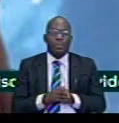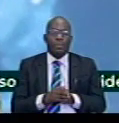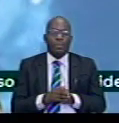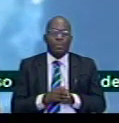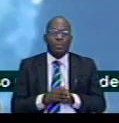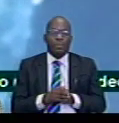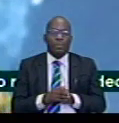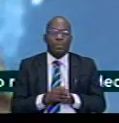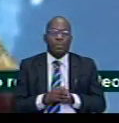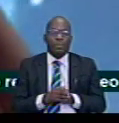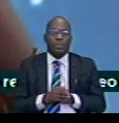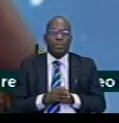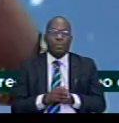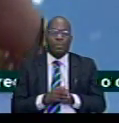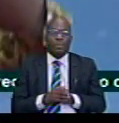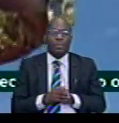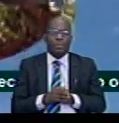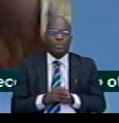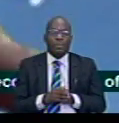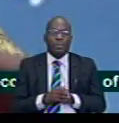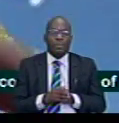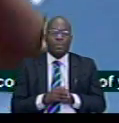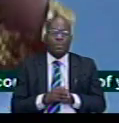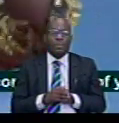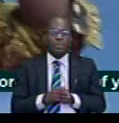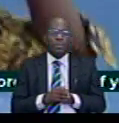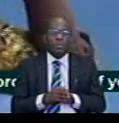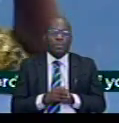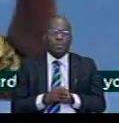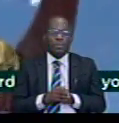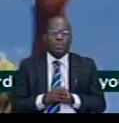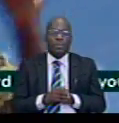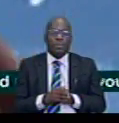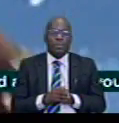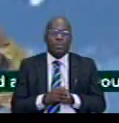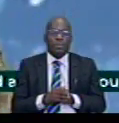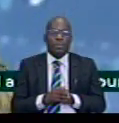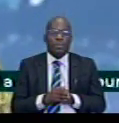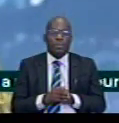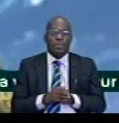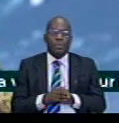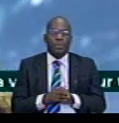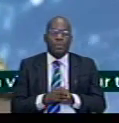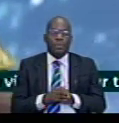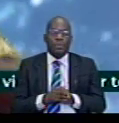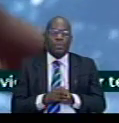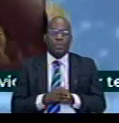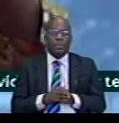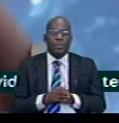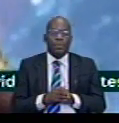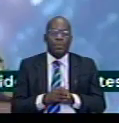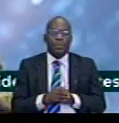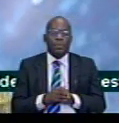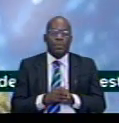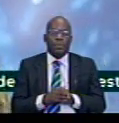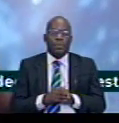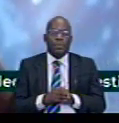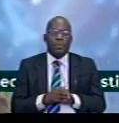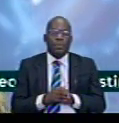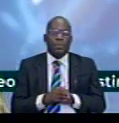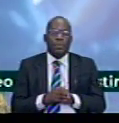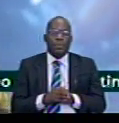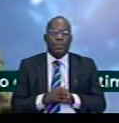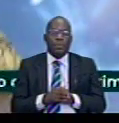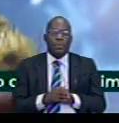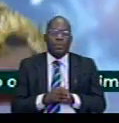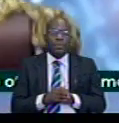ma platique le yora gbeke papa to disike ya dia ncham le dogbeda e gbo bena